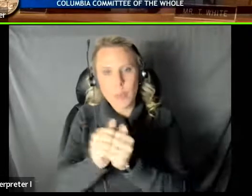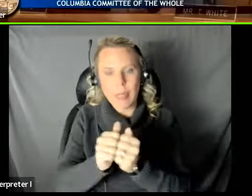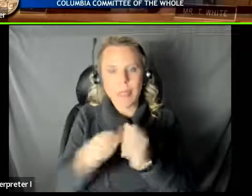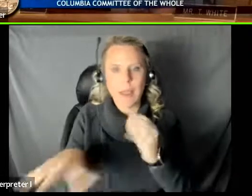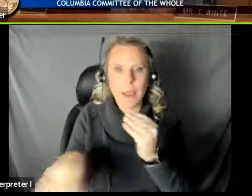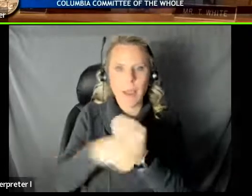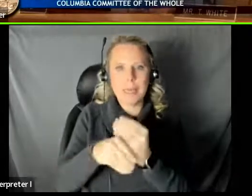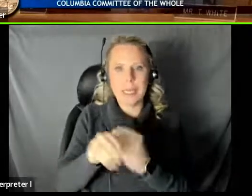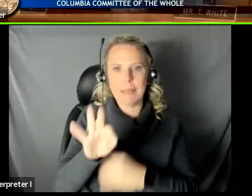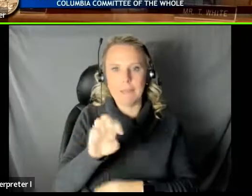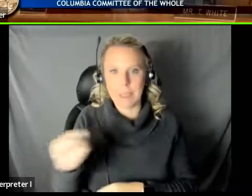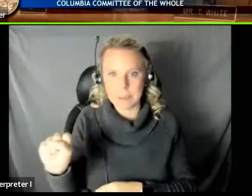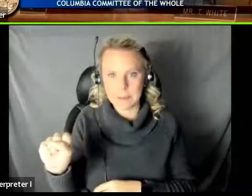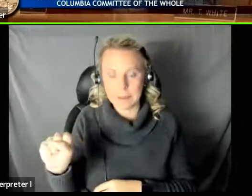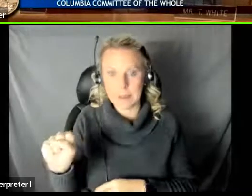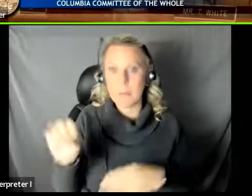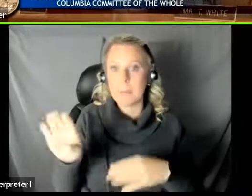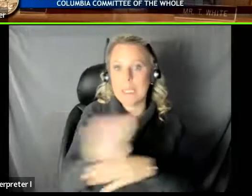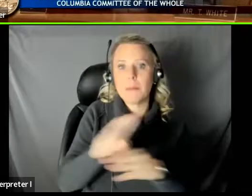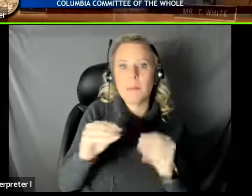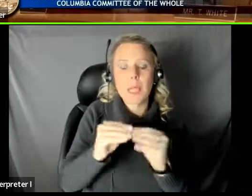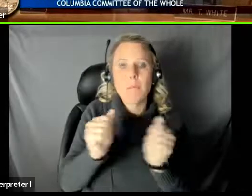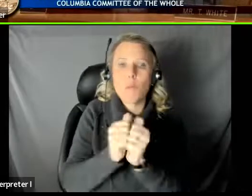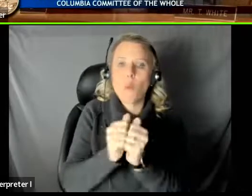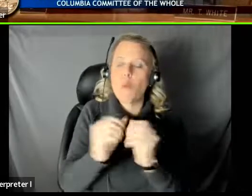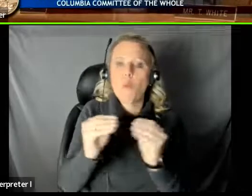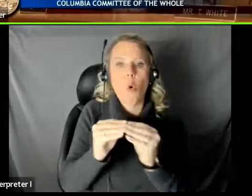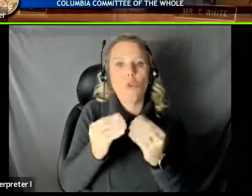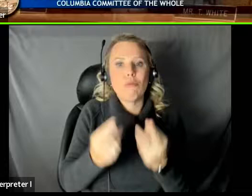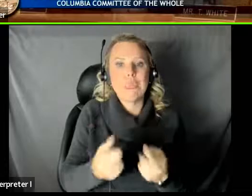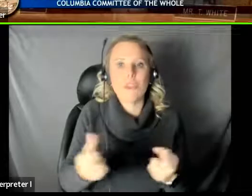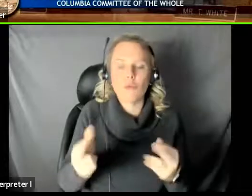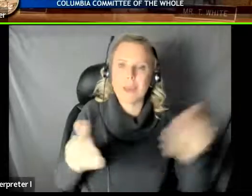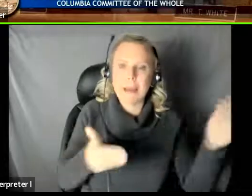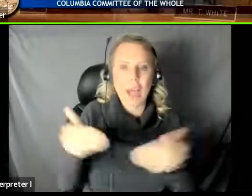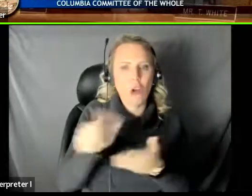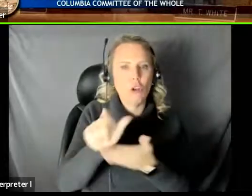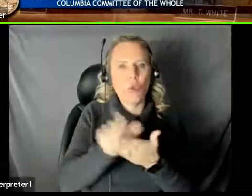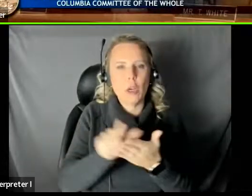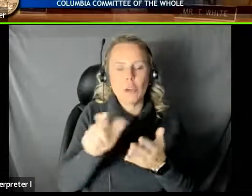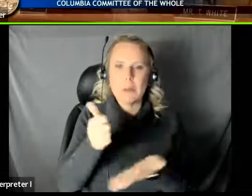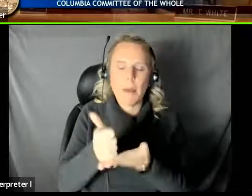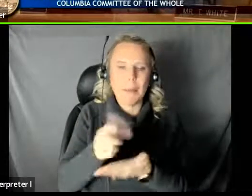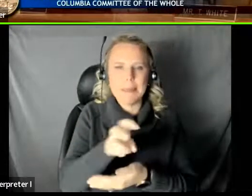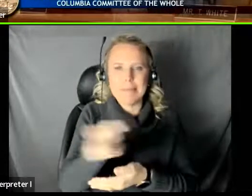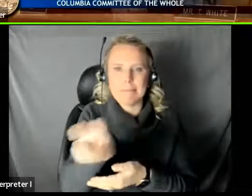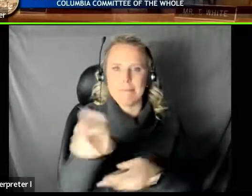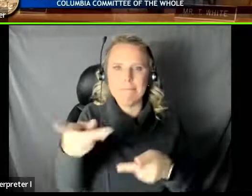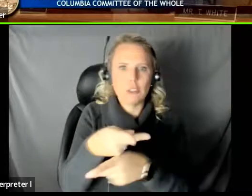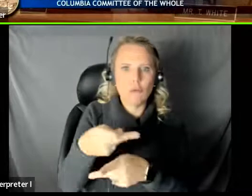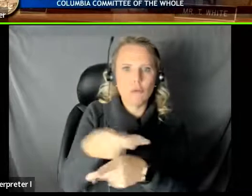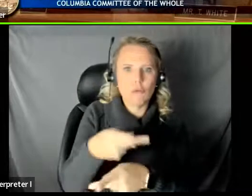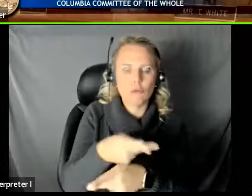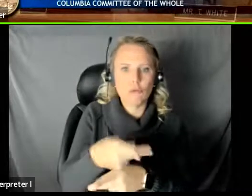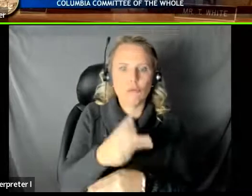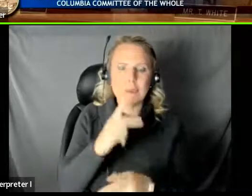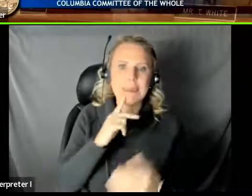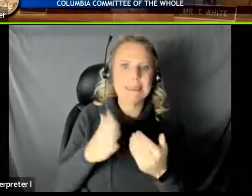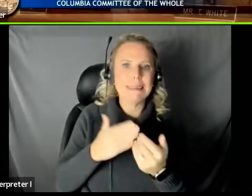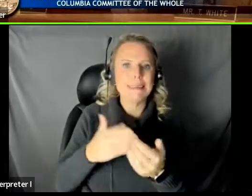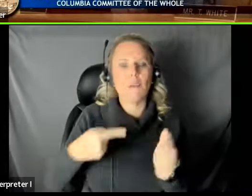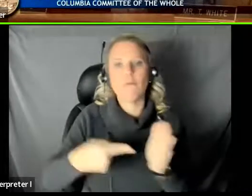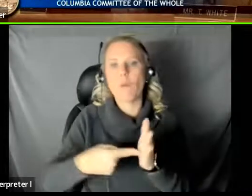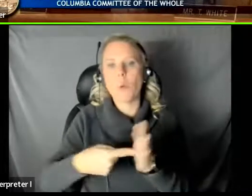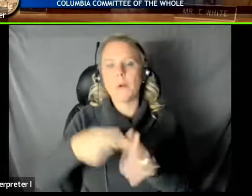fees. While businesses with more resources can hire lawyers to help them navigate this process and can more easily afford the